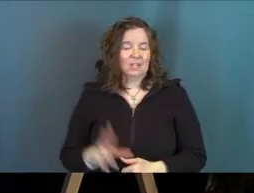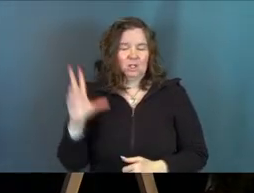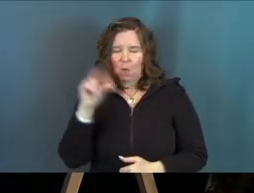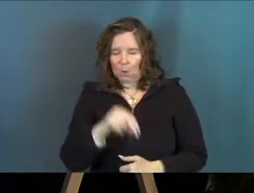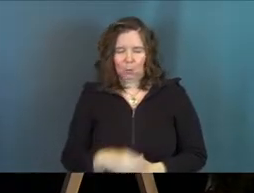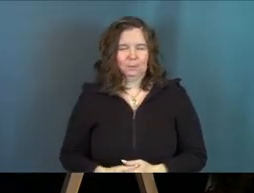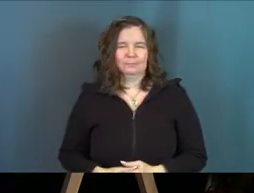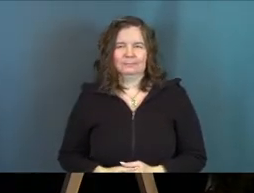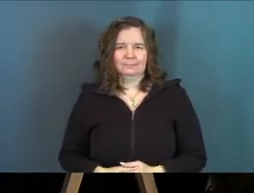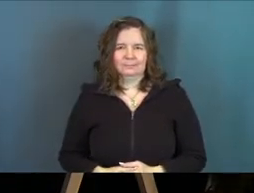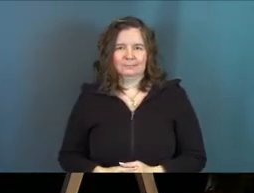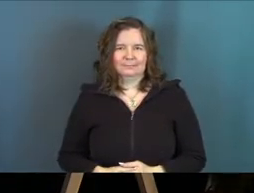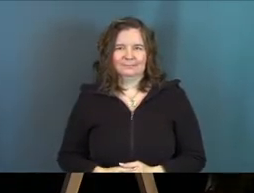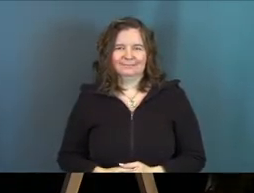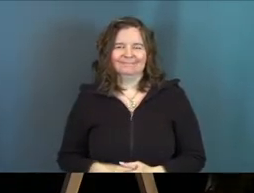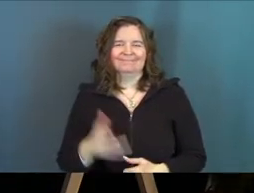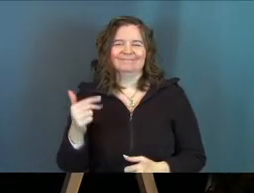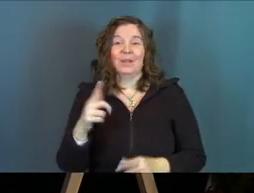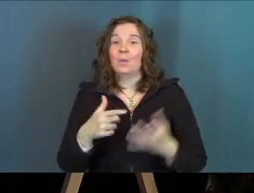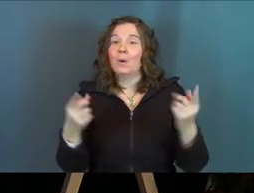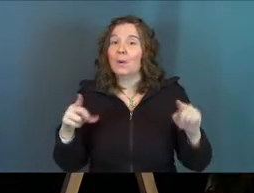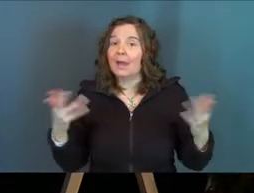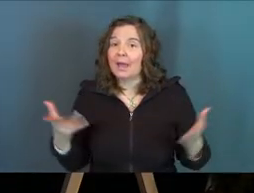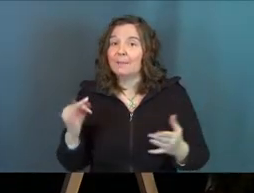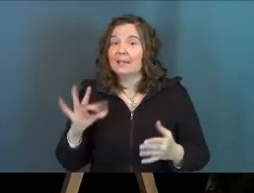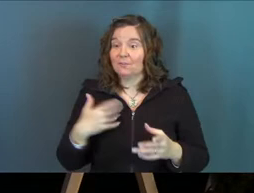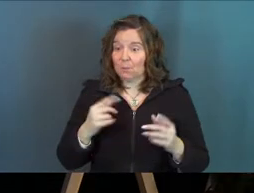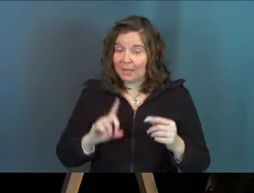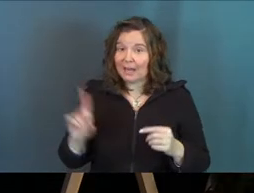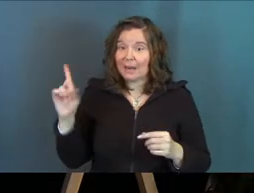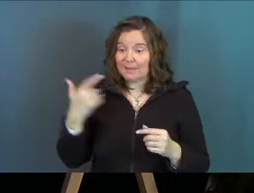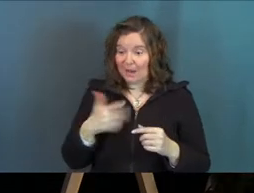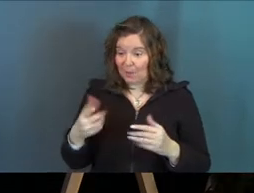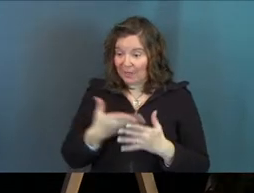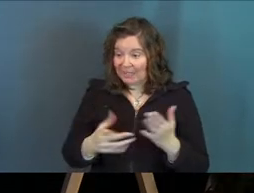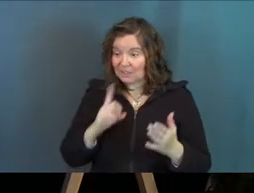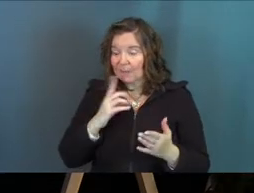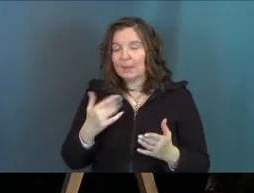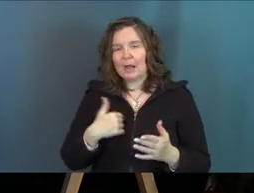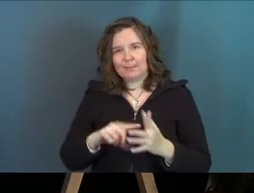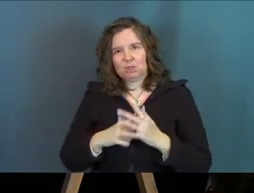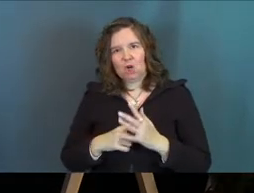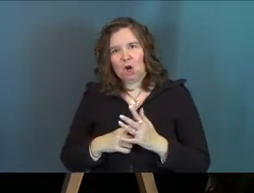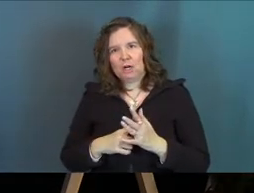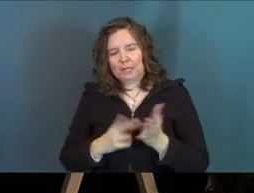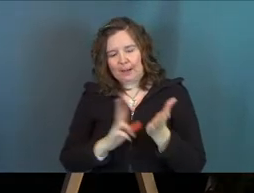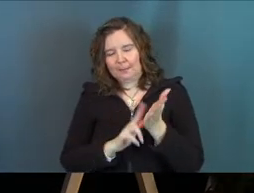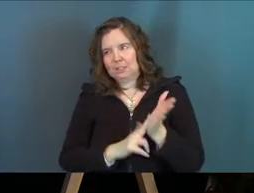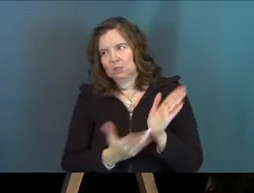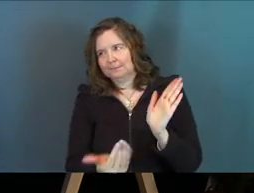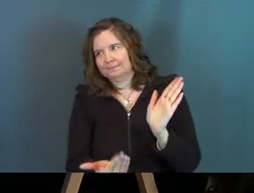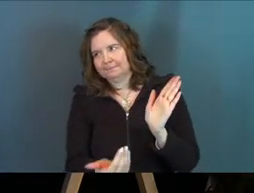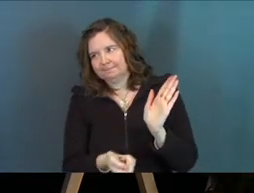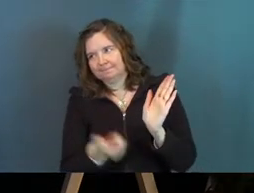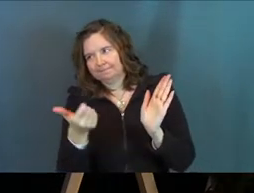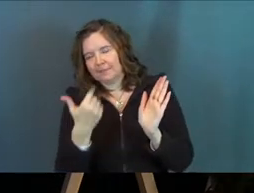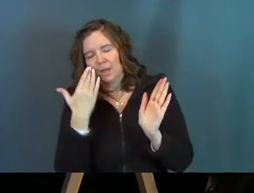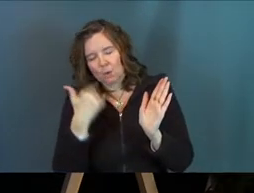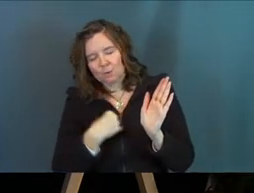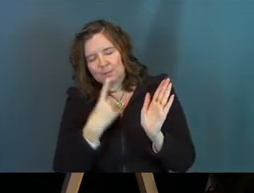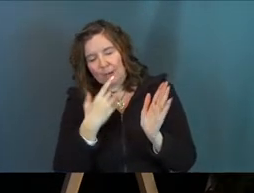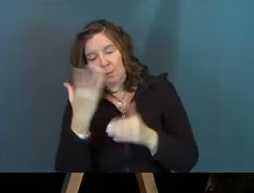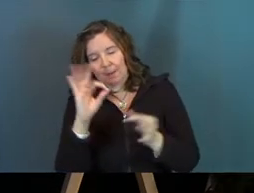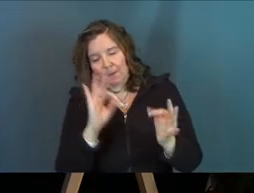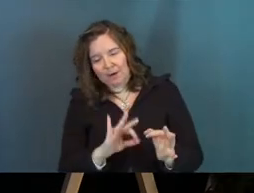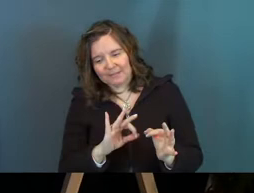No. And here's what's going to happen. If we get up there and any of those things are up there, I'm starting a petition, okay? I'm like, God, I know you said it